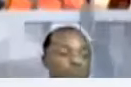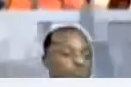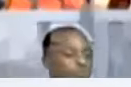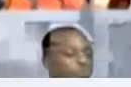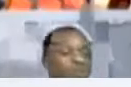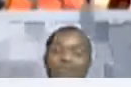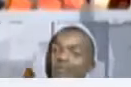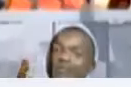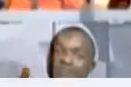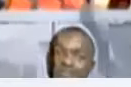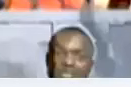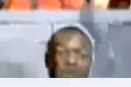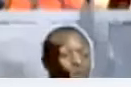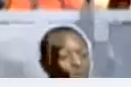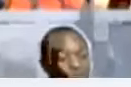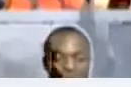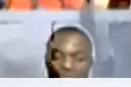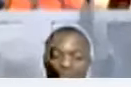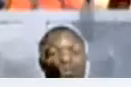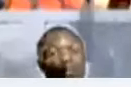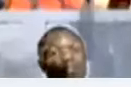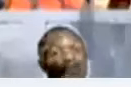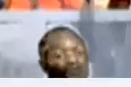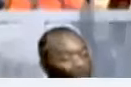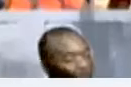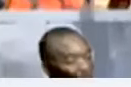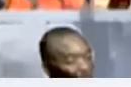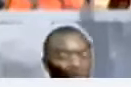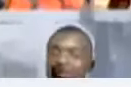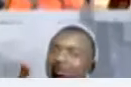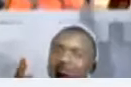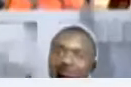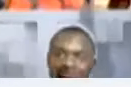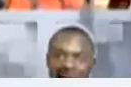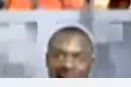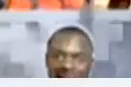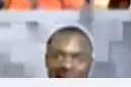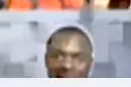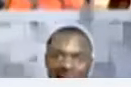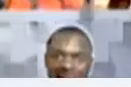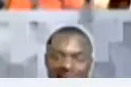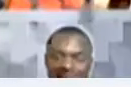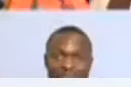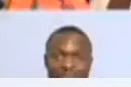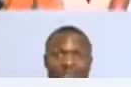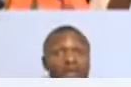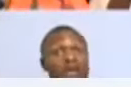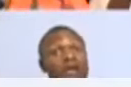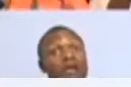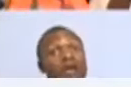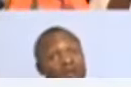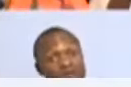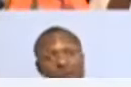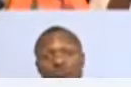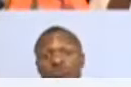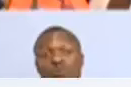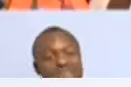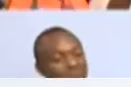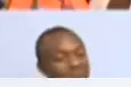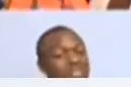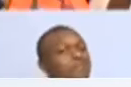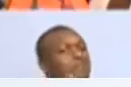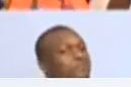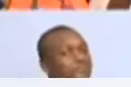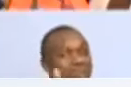All of us, let's act responsibly. freedoms doesn't mean abuse.